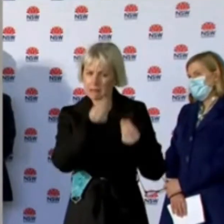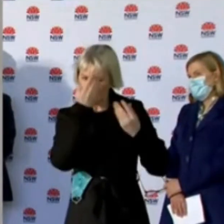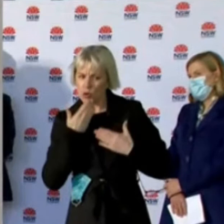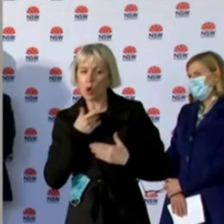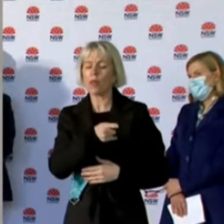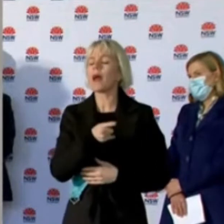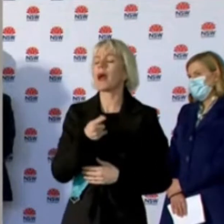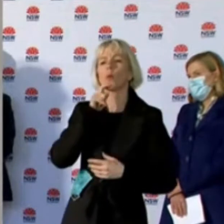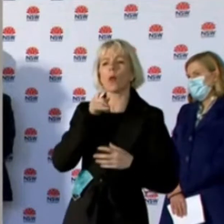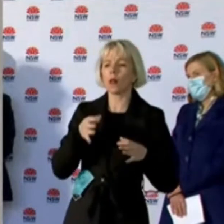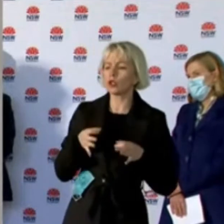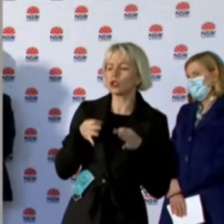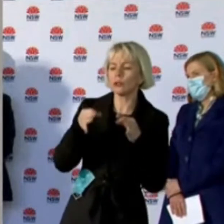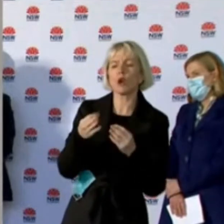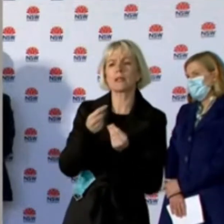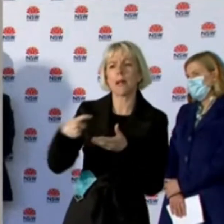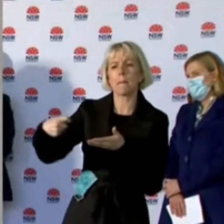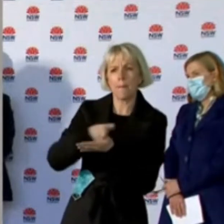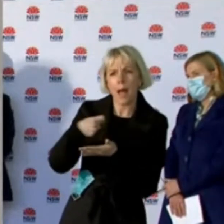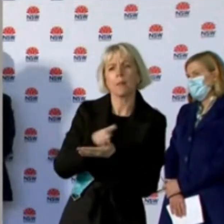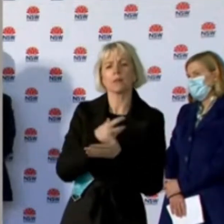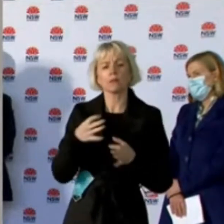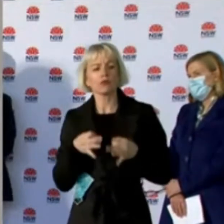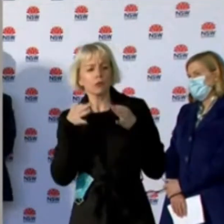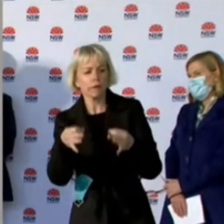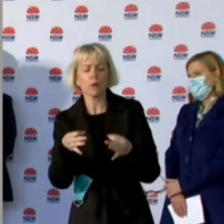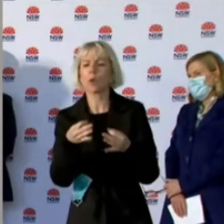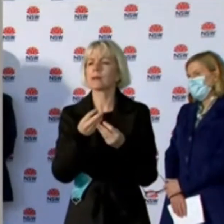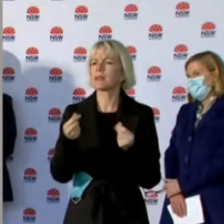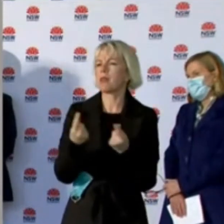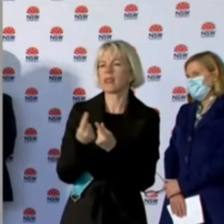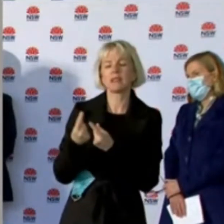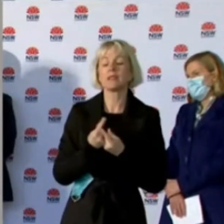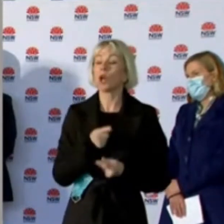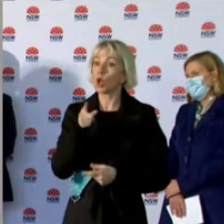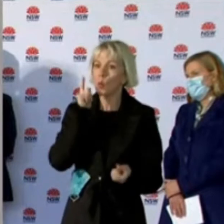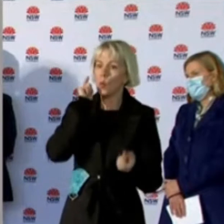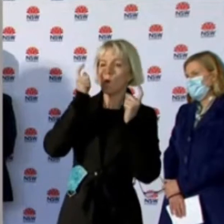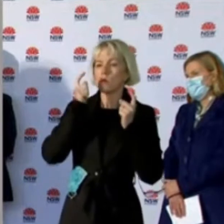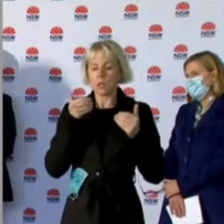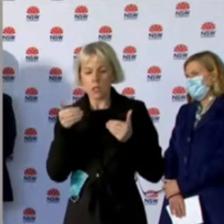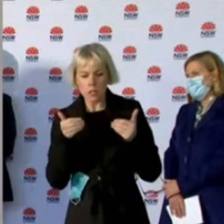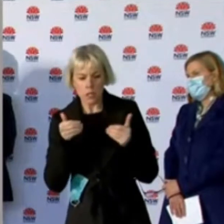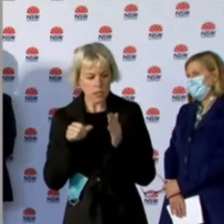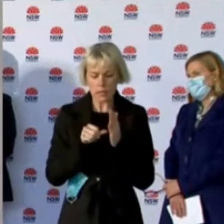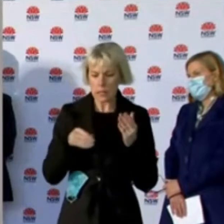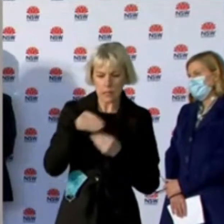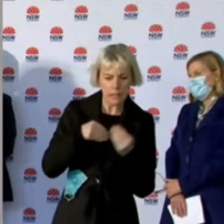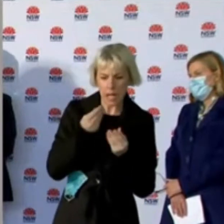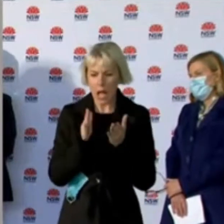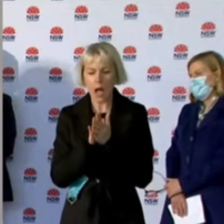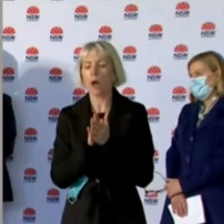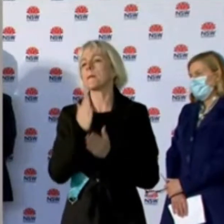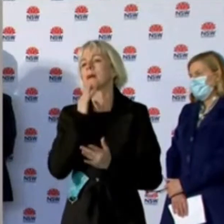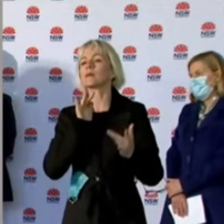support packages. So if you're also concerned as well about your financial position at this time, please contact your bank. We are all working very closely together